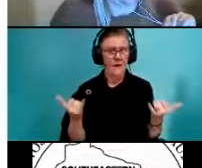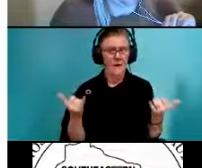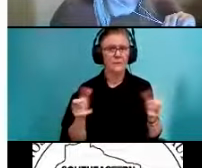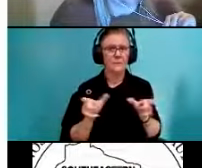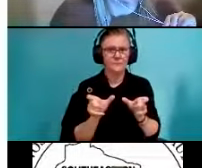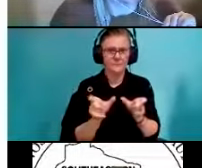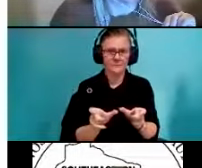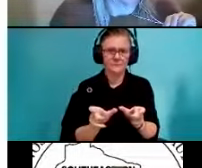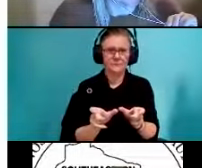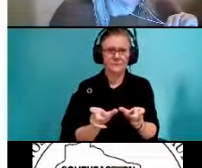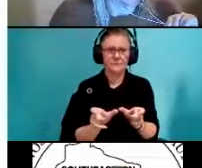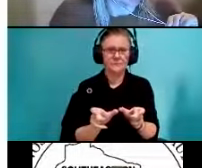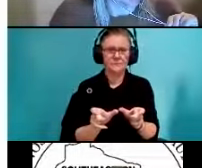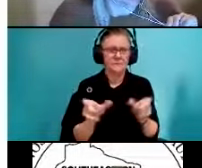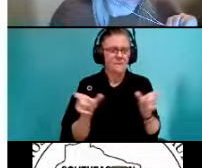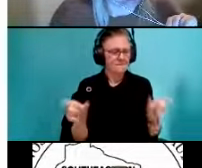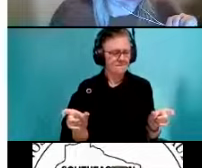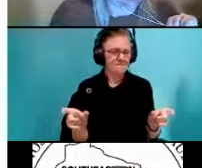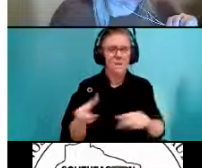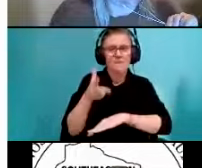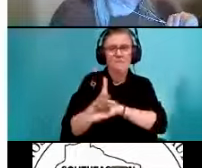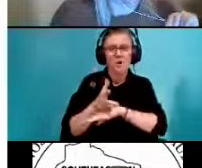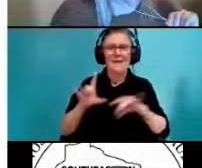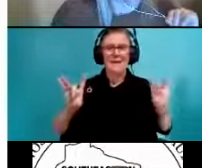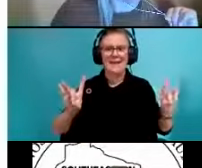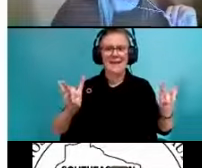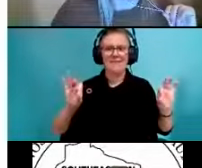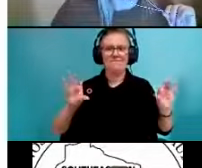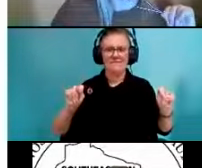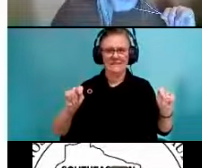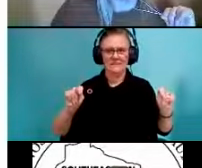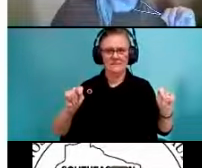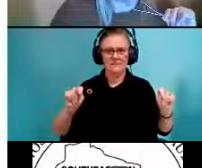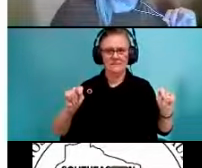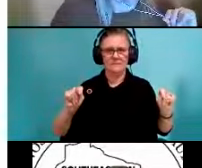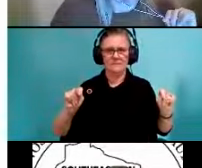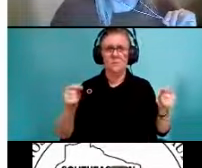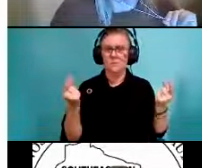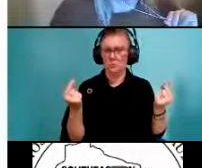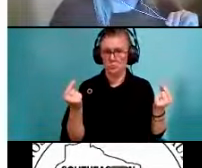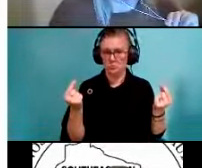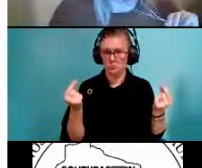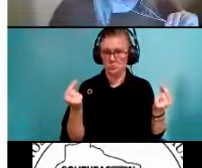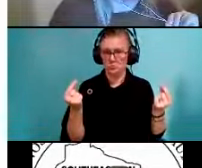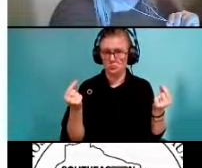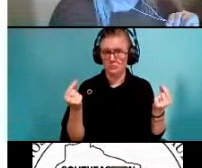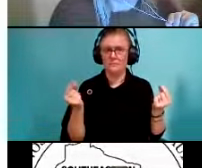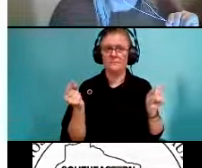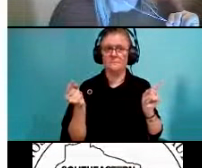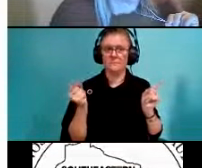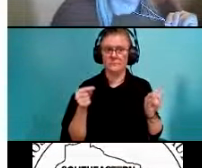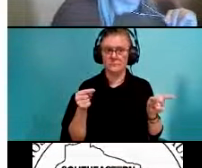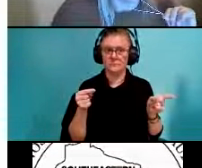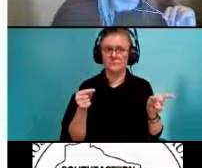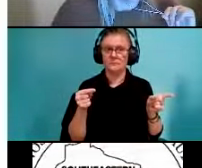then an 8-foot parking lane. And so essentially what could be done in this segment would be